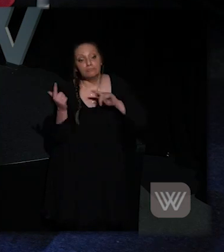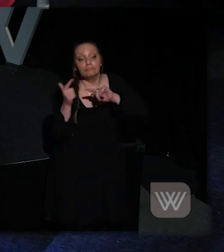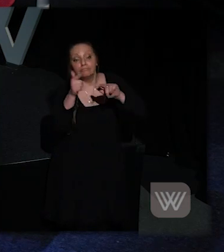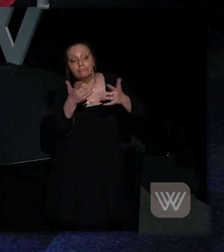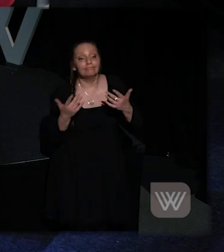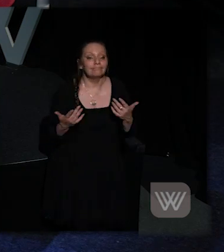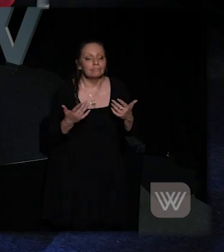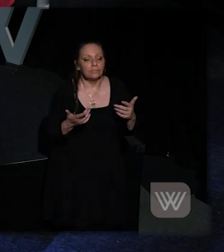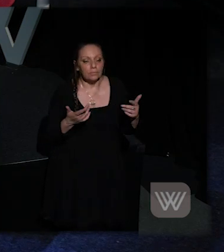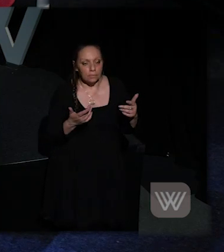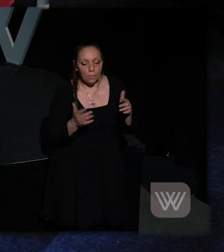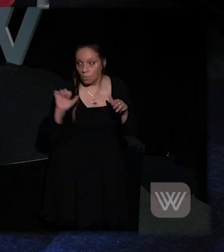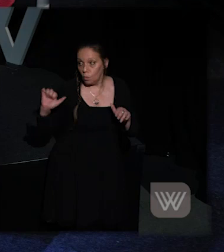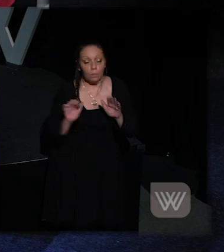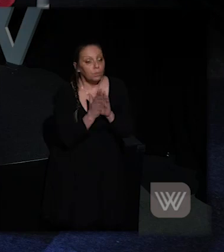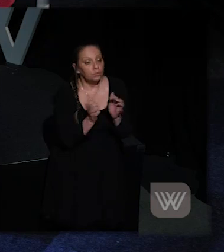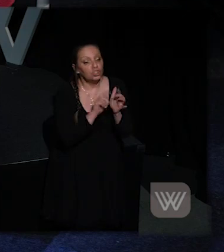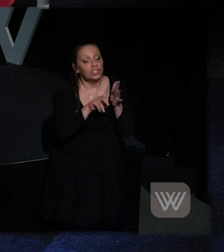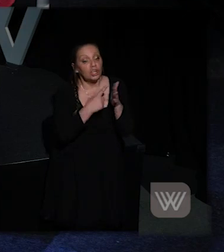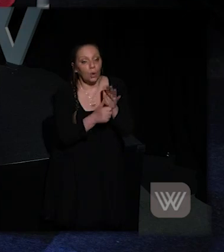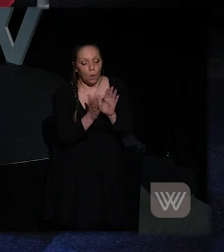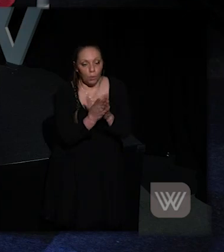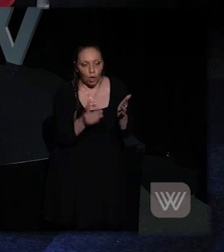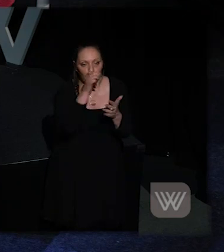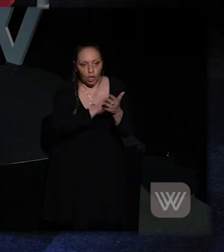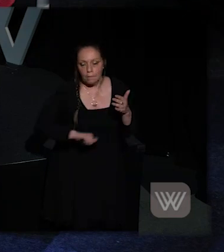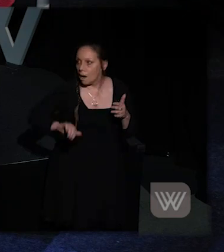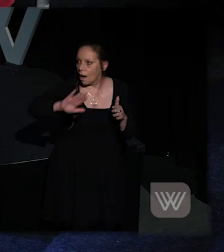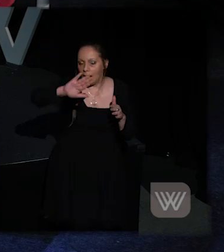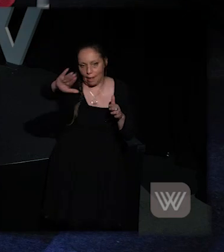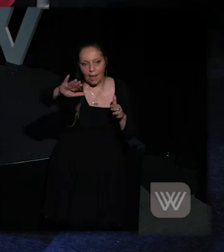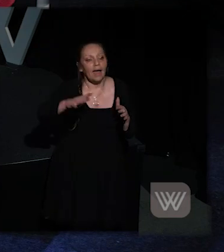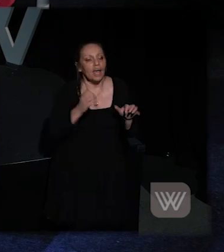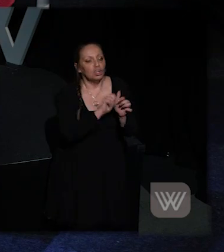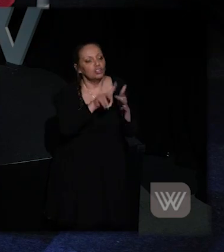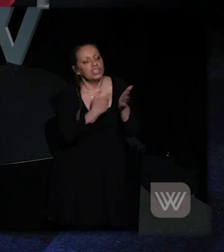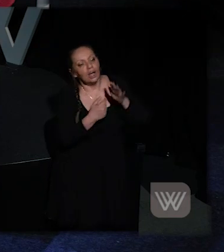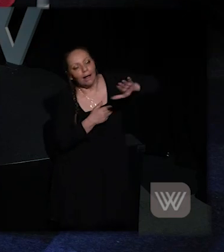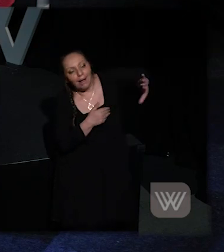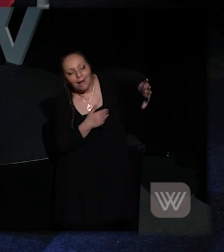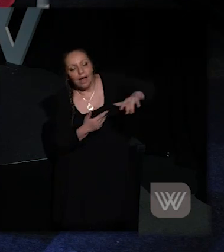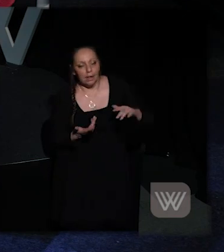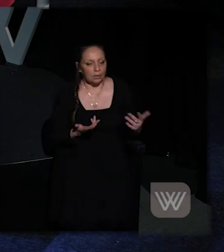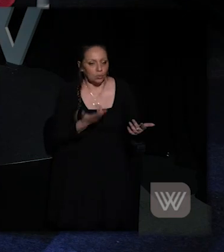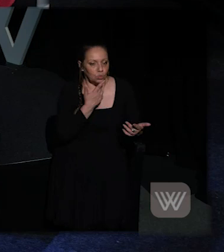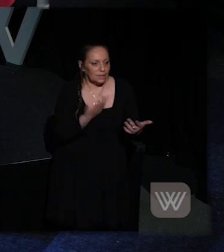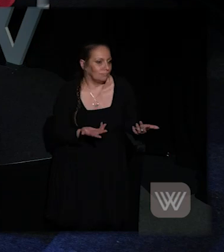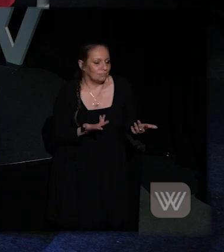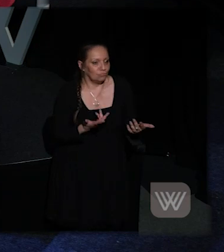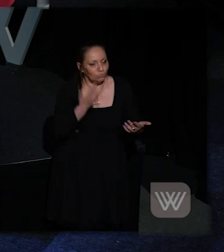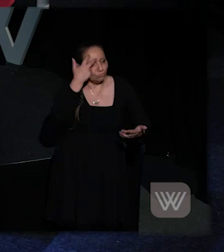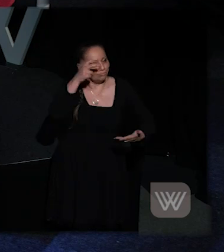back and grab a copy of Ginger's book. You can buy one in this corner of the room, and then Ginger's going to be over in the other corner of the room and she